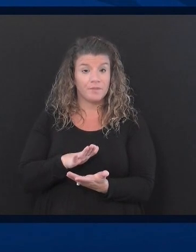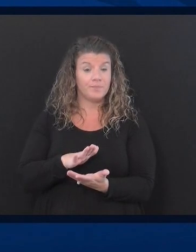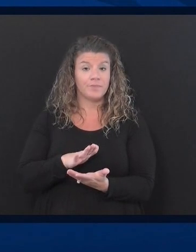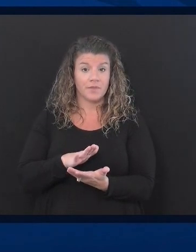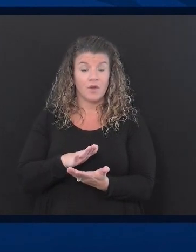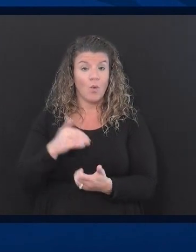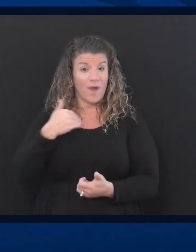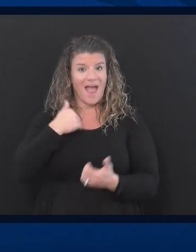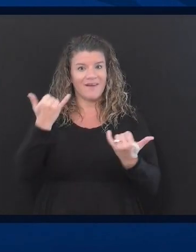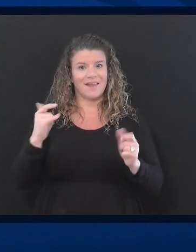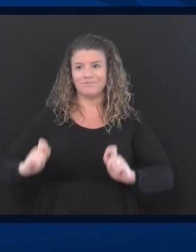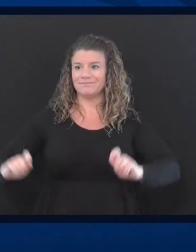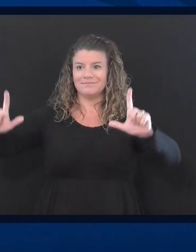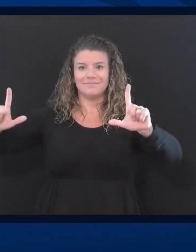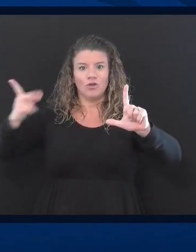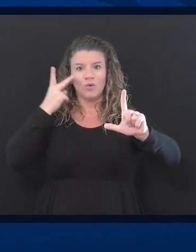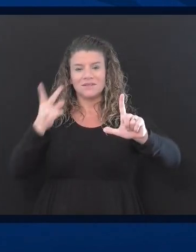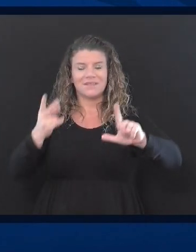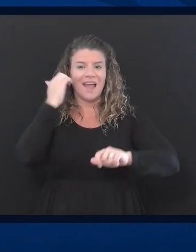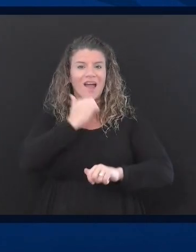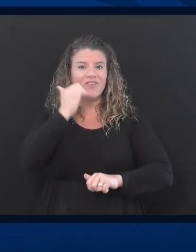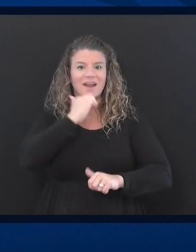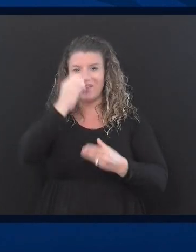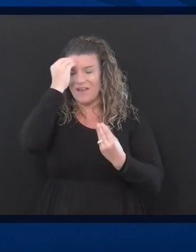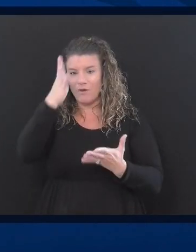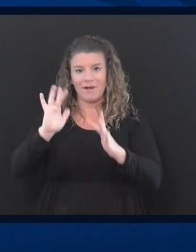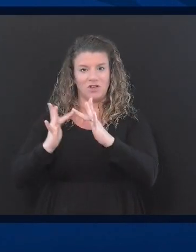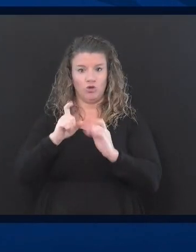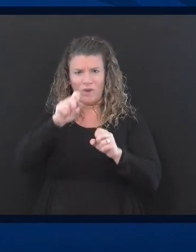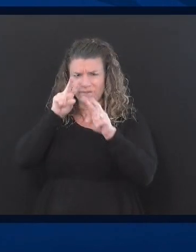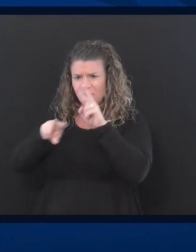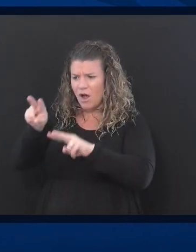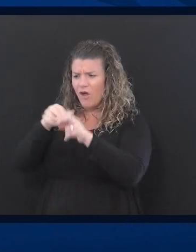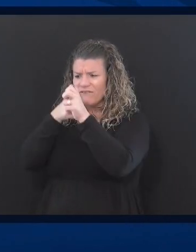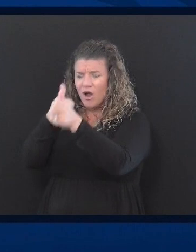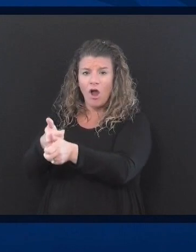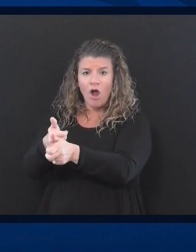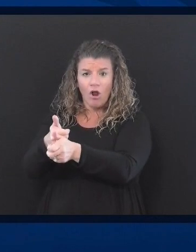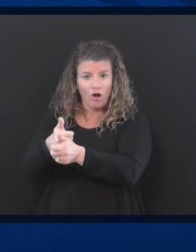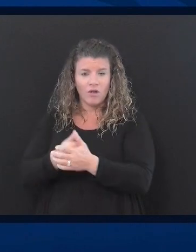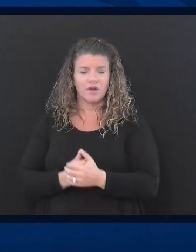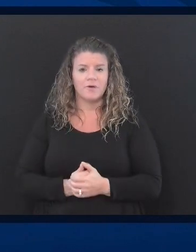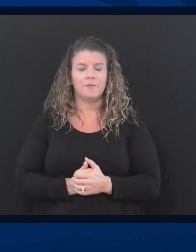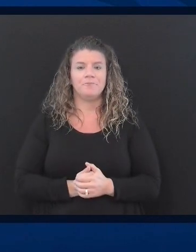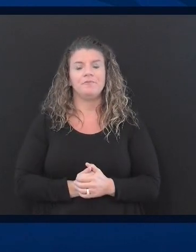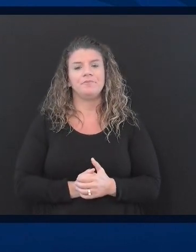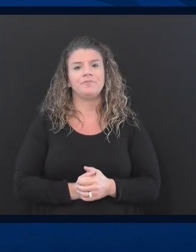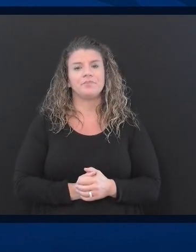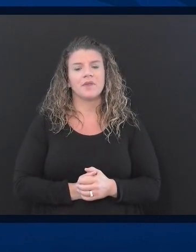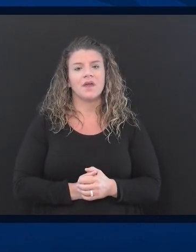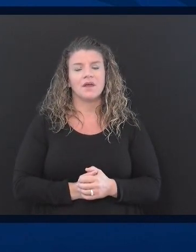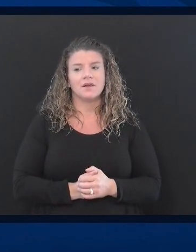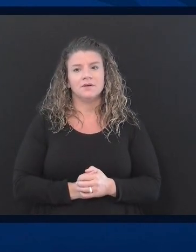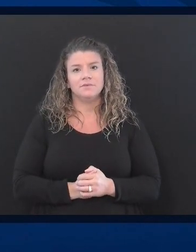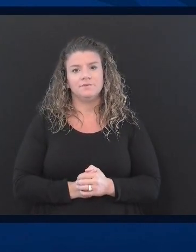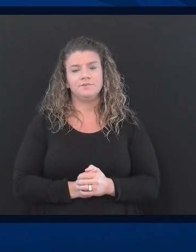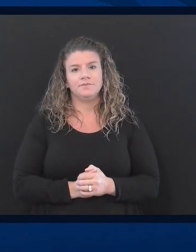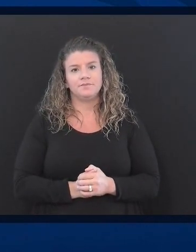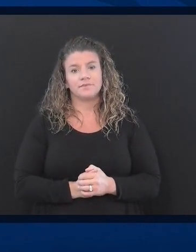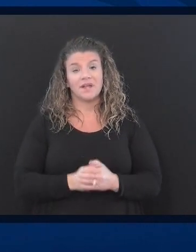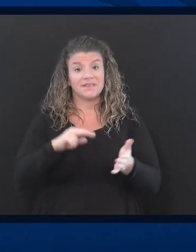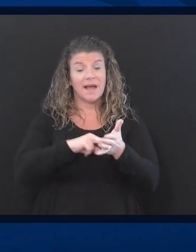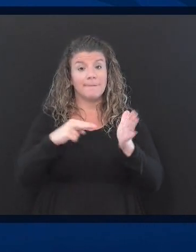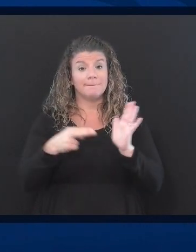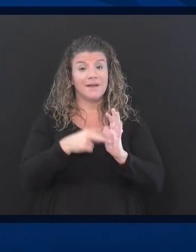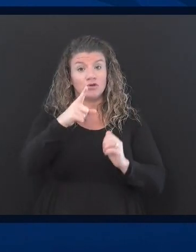got a dashboard that you can follow now very, very closely. I would not be skewed in your thoughts about the